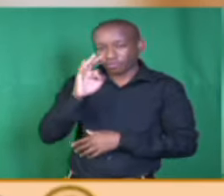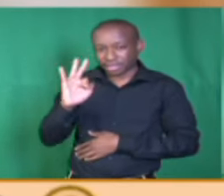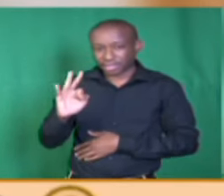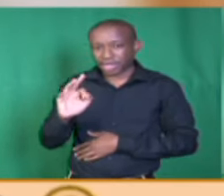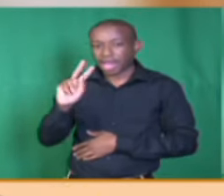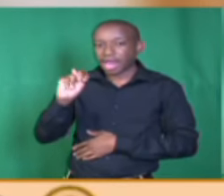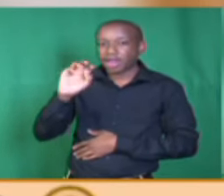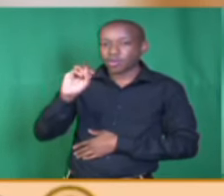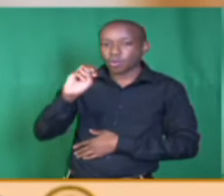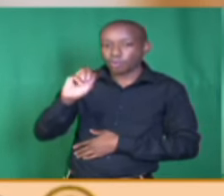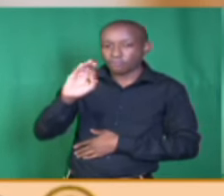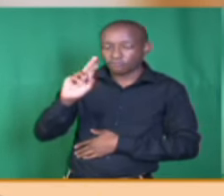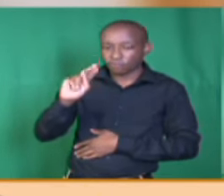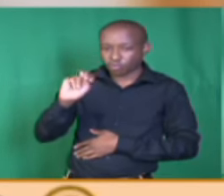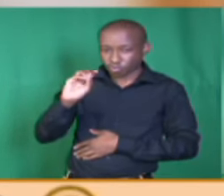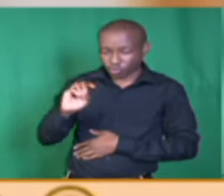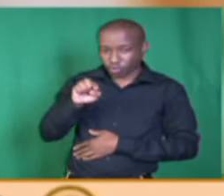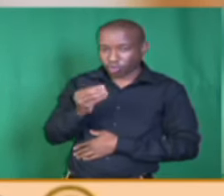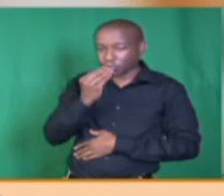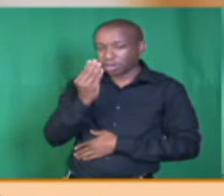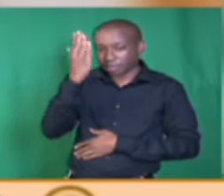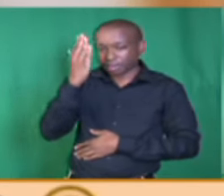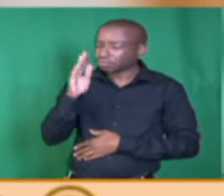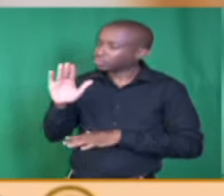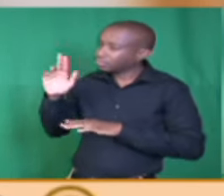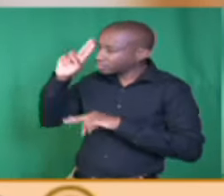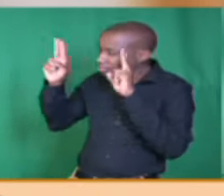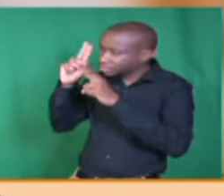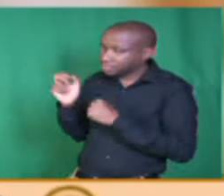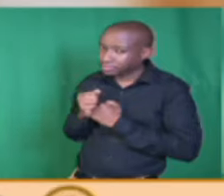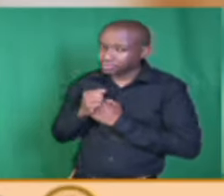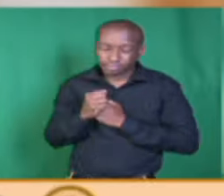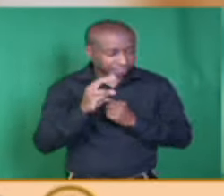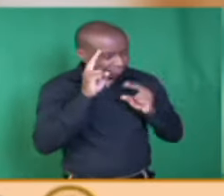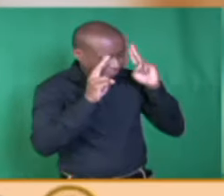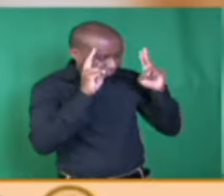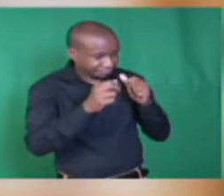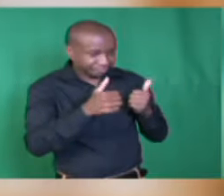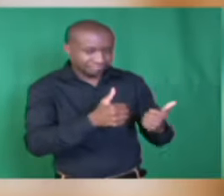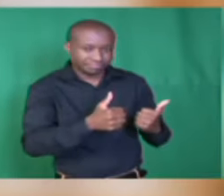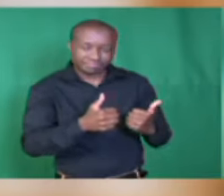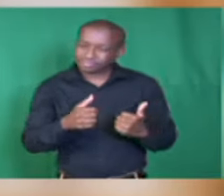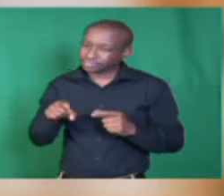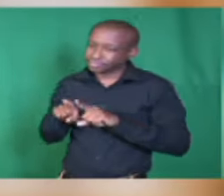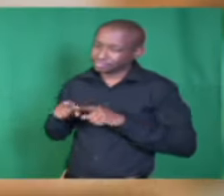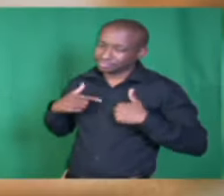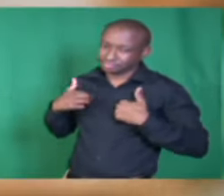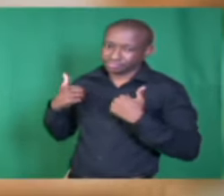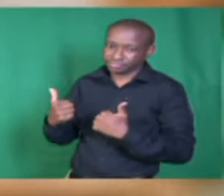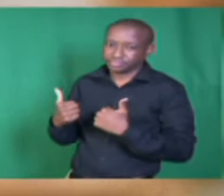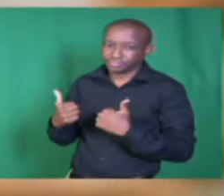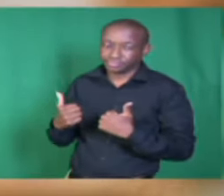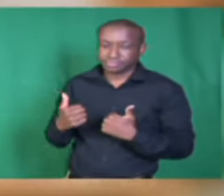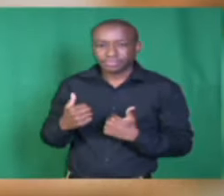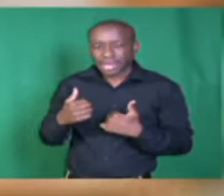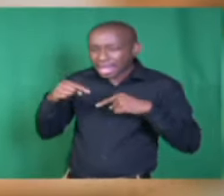Nomfundo Dlamini. Nomfundo, how are you doing this afternoon? I'm good, Dlamini. How are you? Ngiyaphila nami.